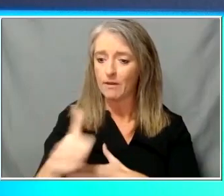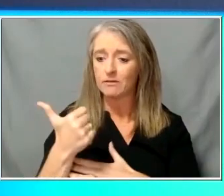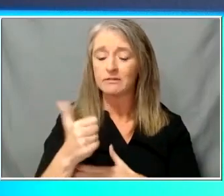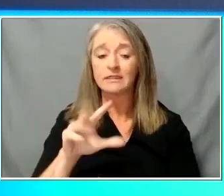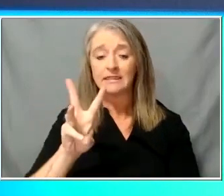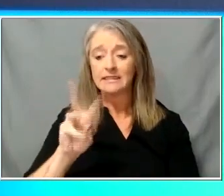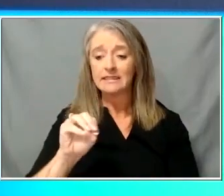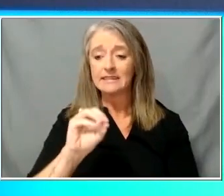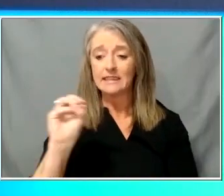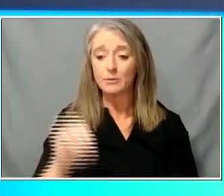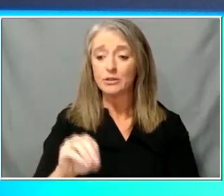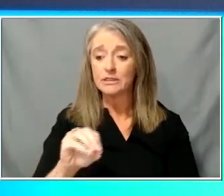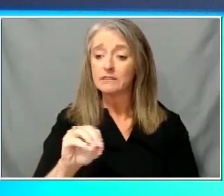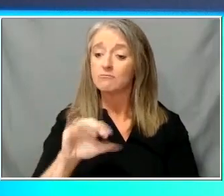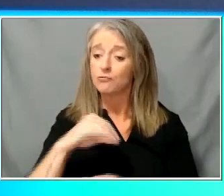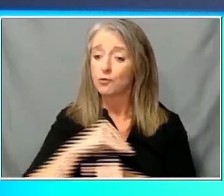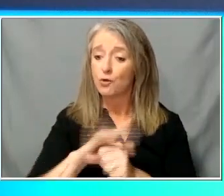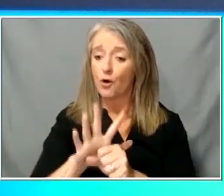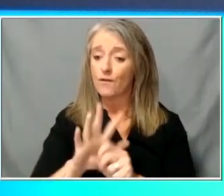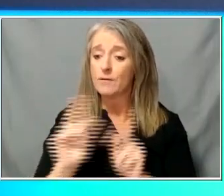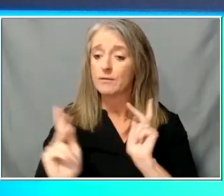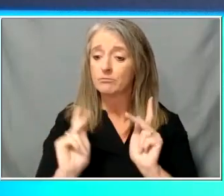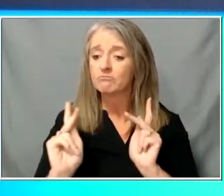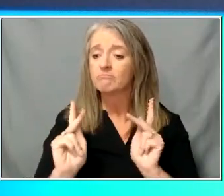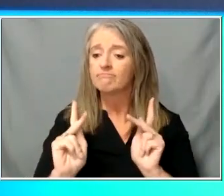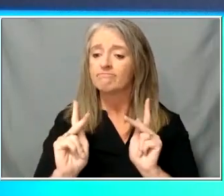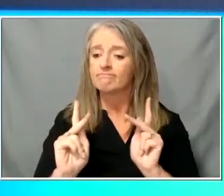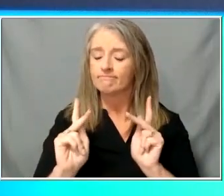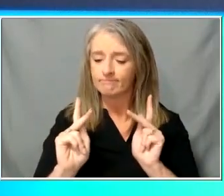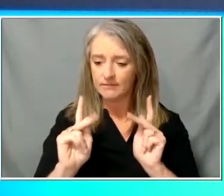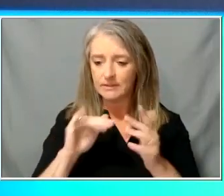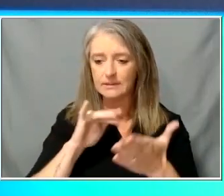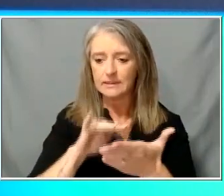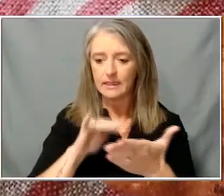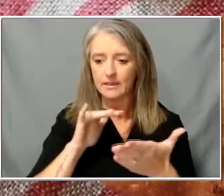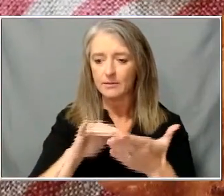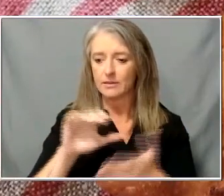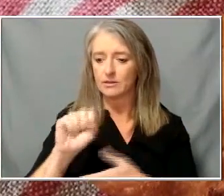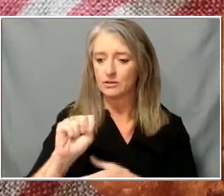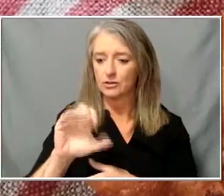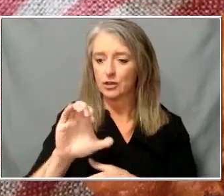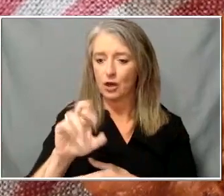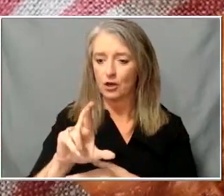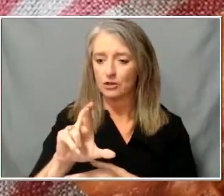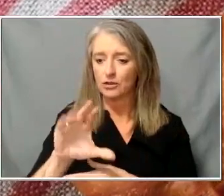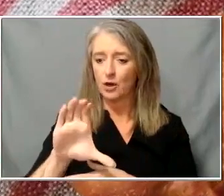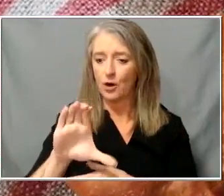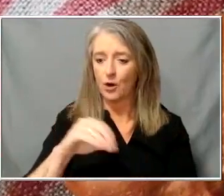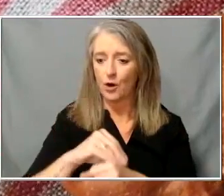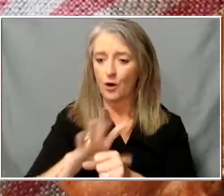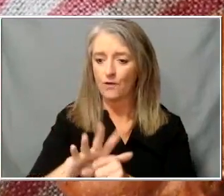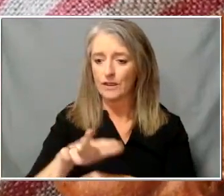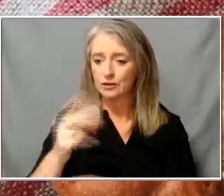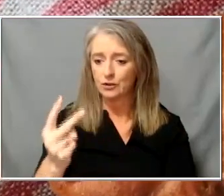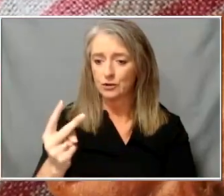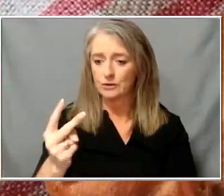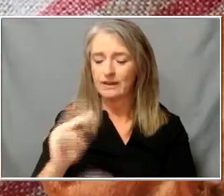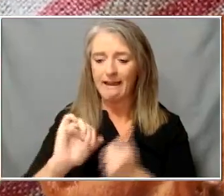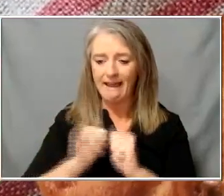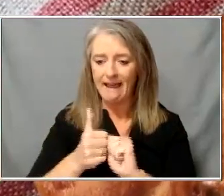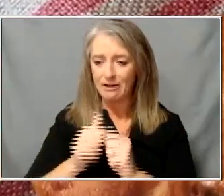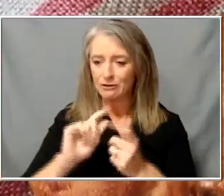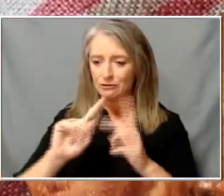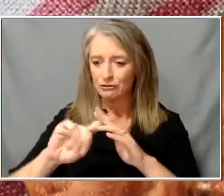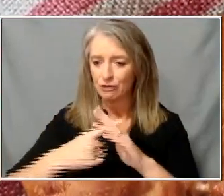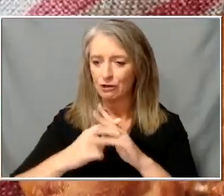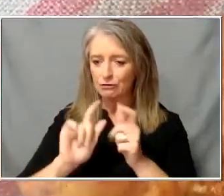suffer digestive problems, what a new study reveals about SARS-CoV-2. And how you can take a bite out of cancer. These bagels right here